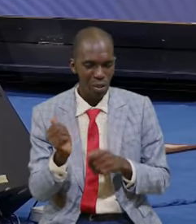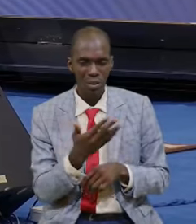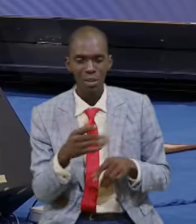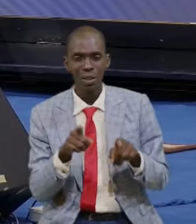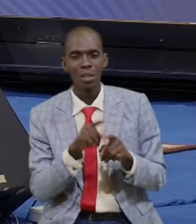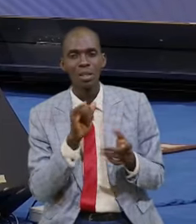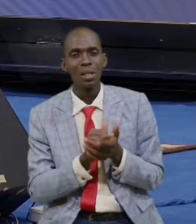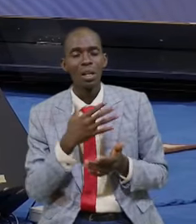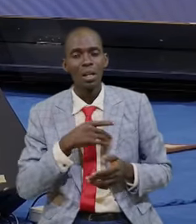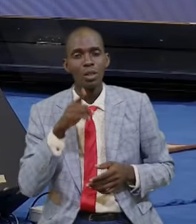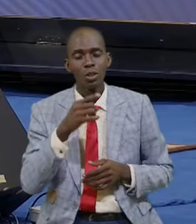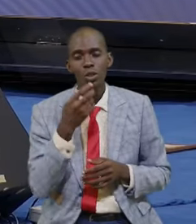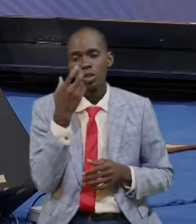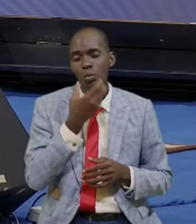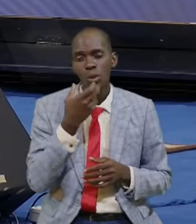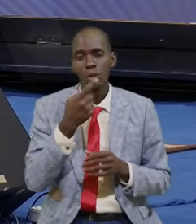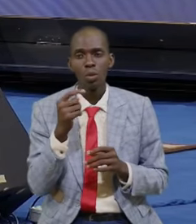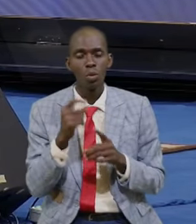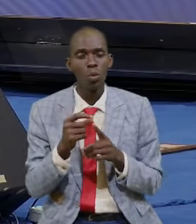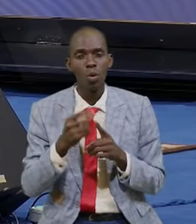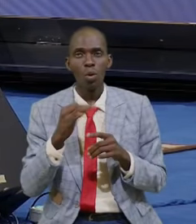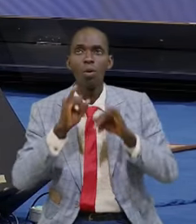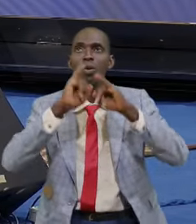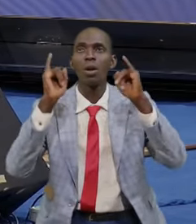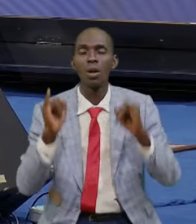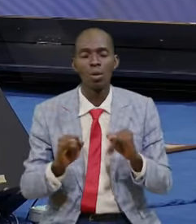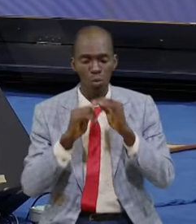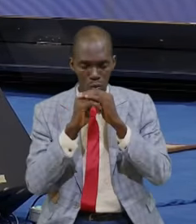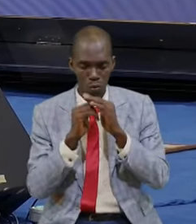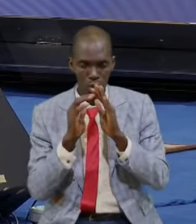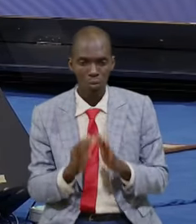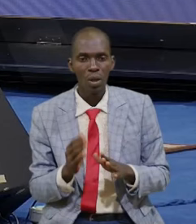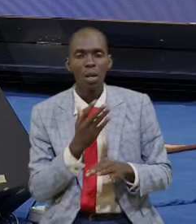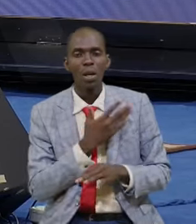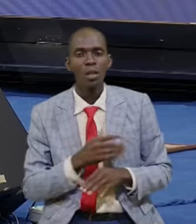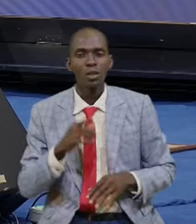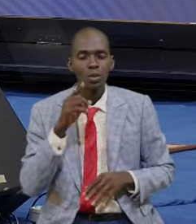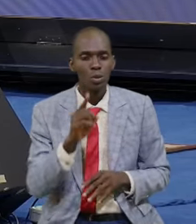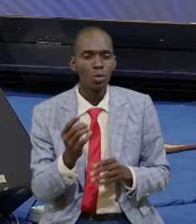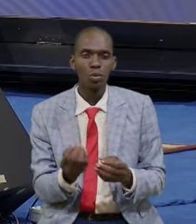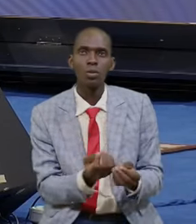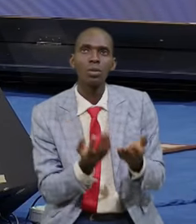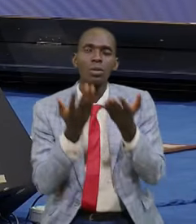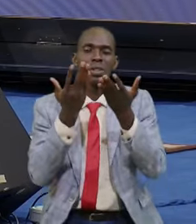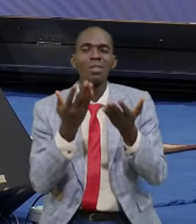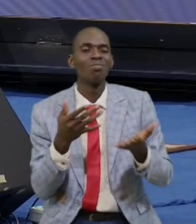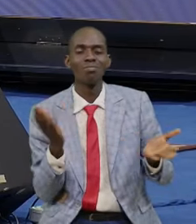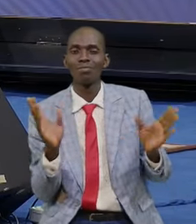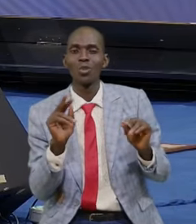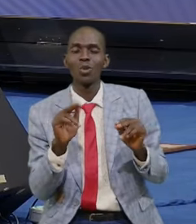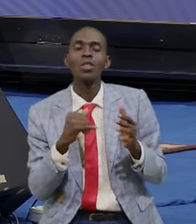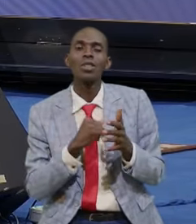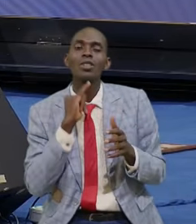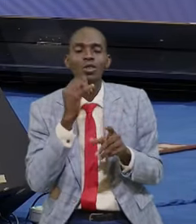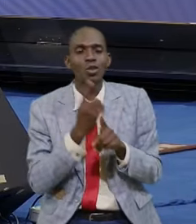speak the language of idol worshippers. And you sacrifice, you see, it's only for play.